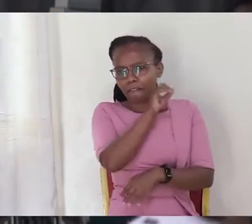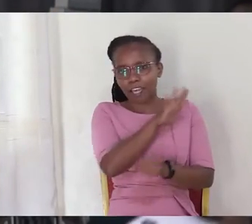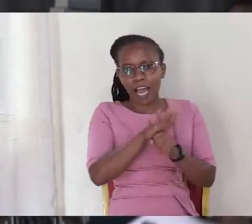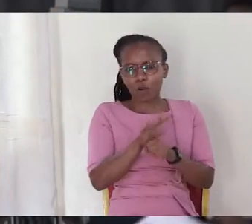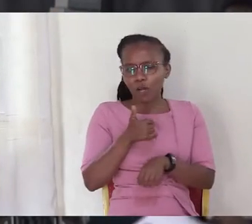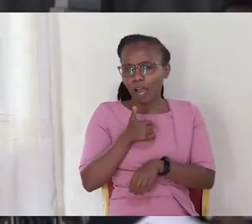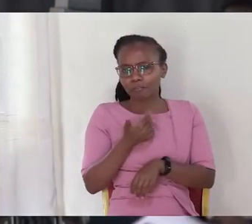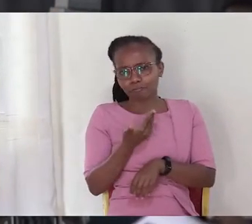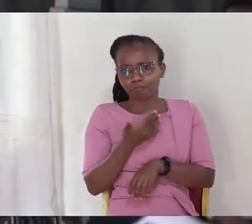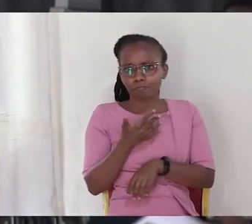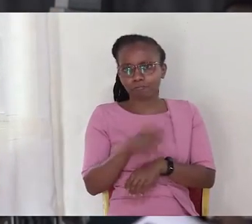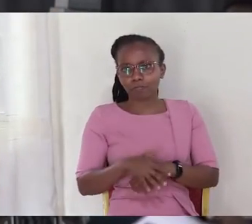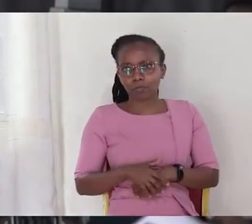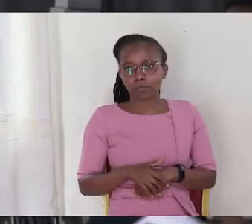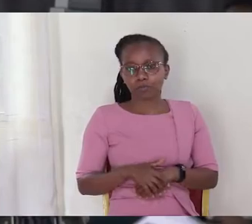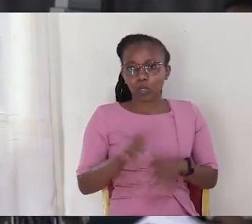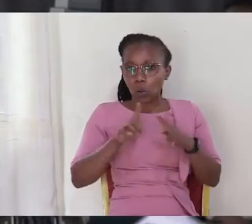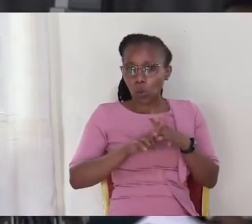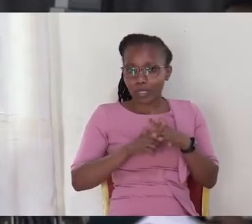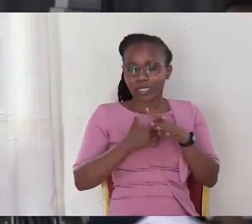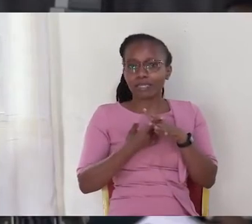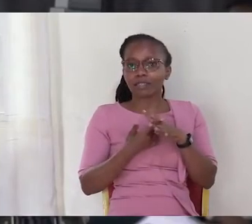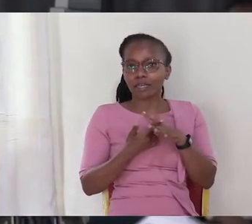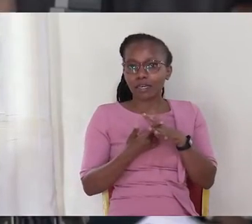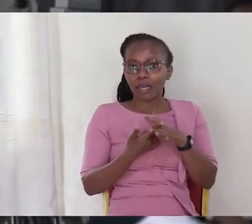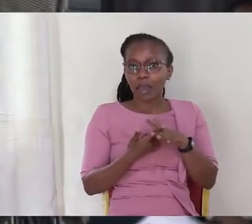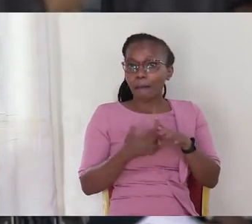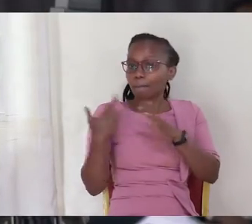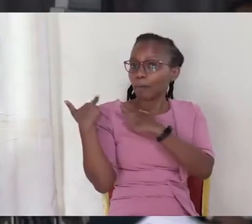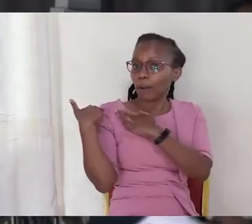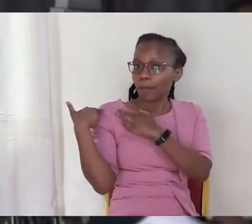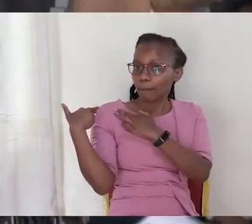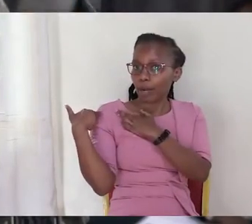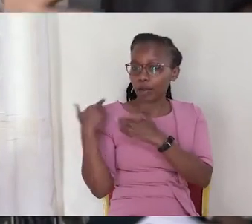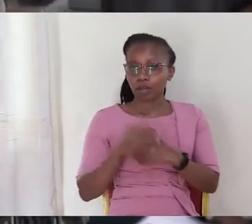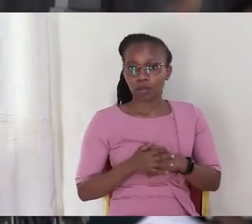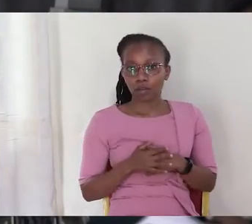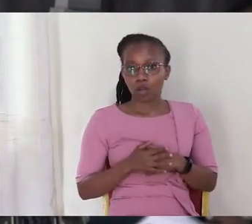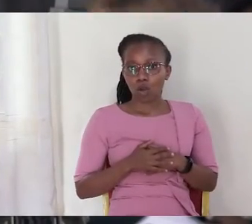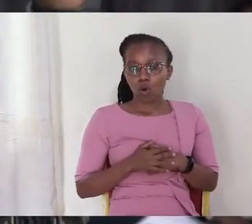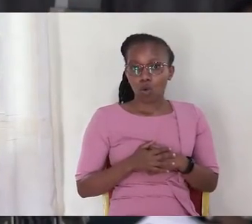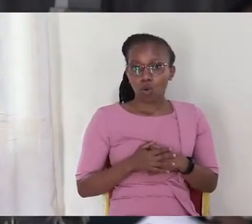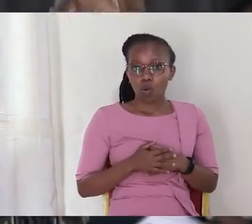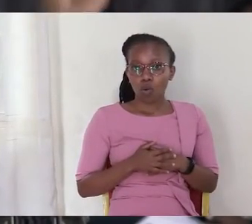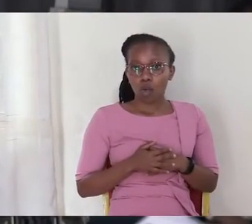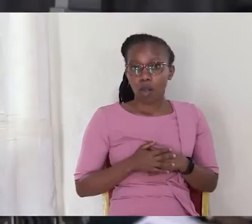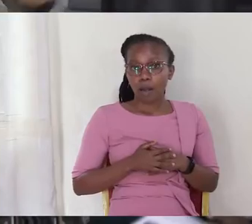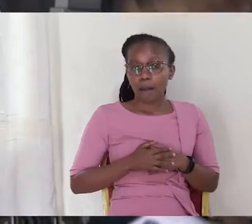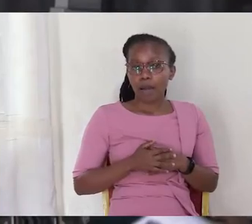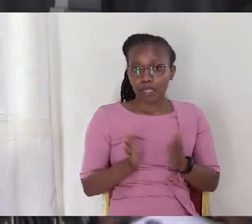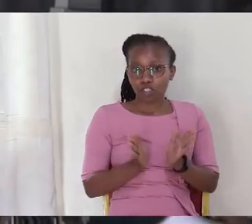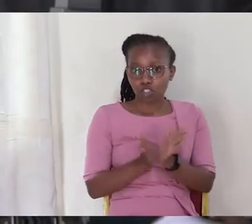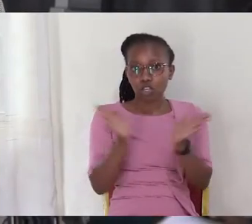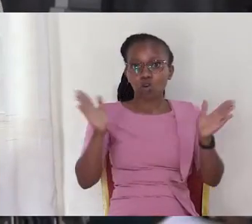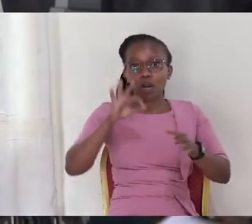to start now holding people to account, so that by the time we get there, because now primaries also mean elections, meaning general elections in other